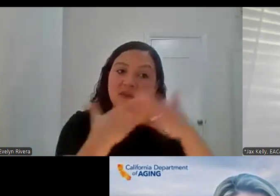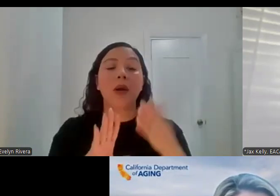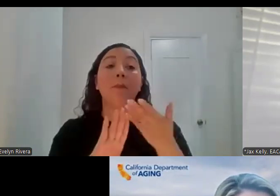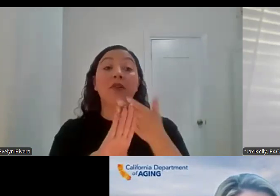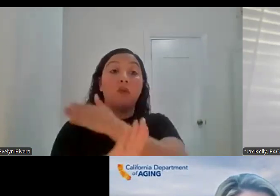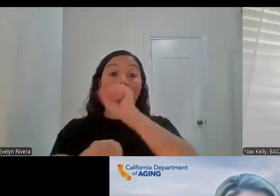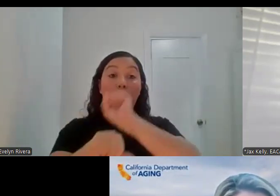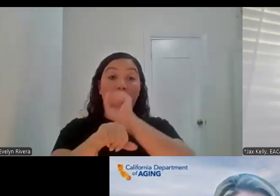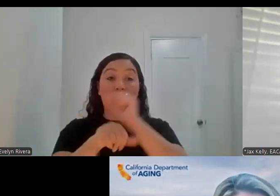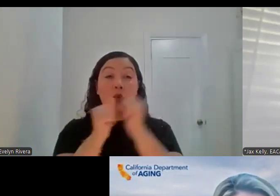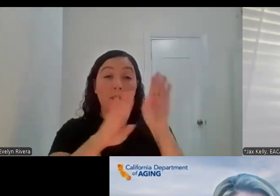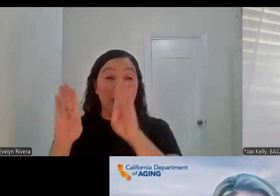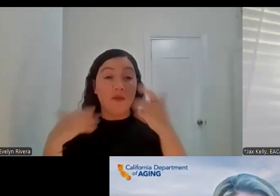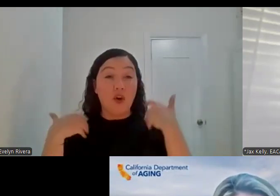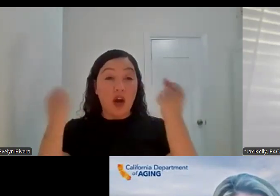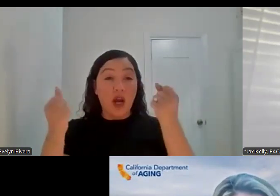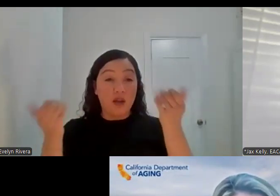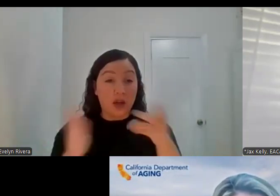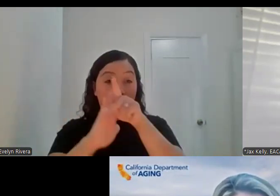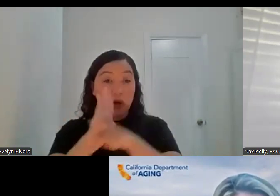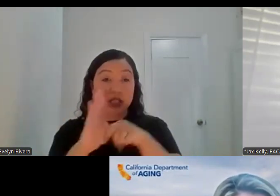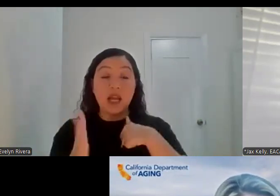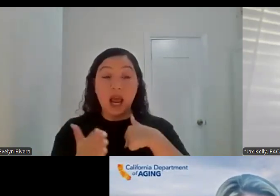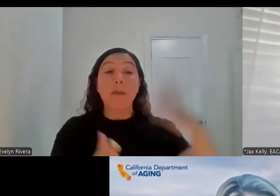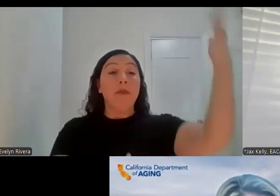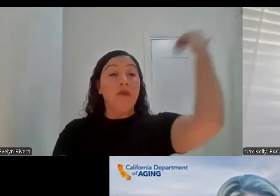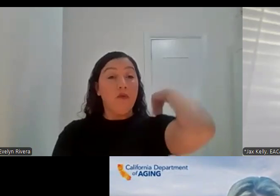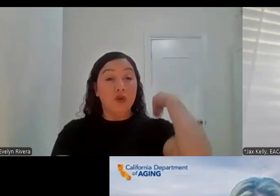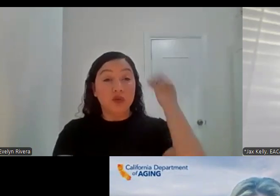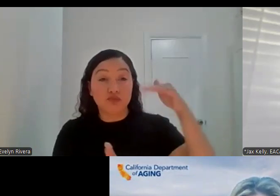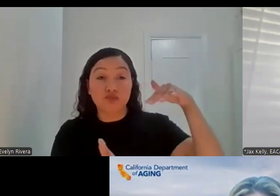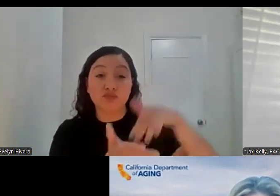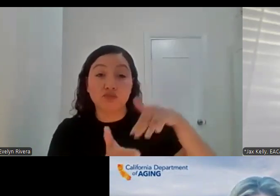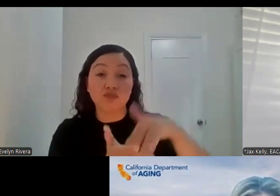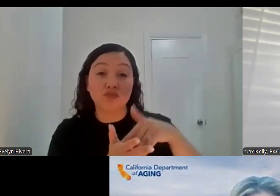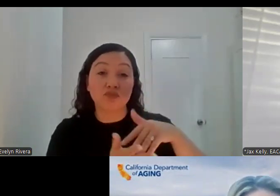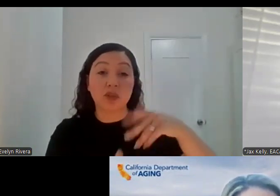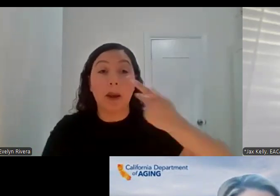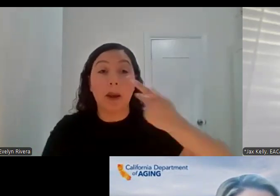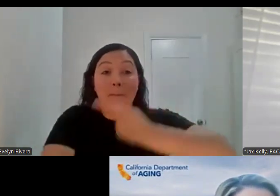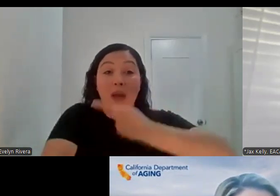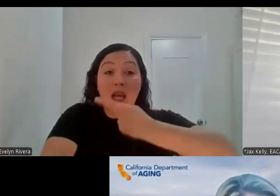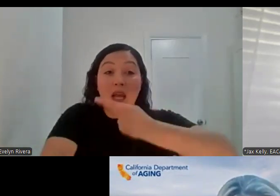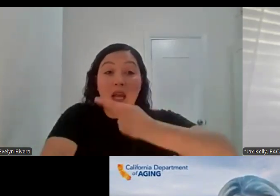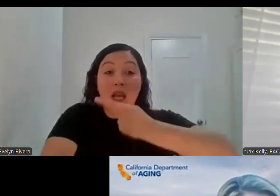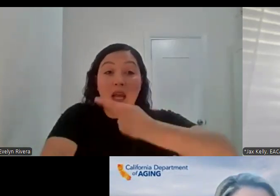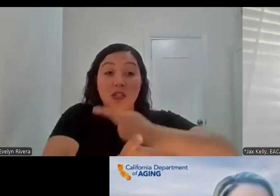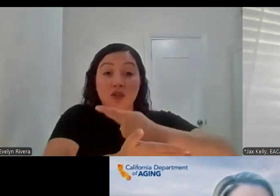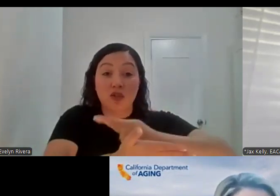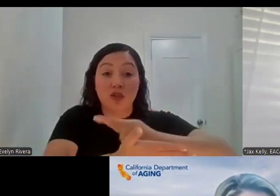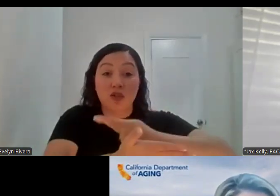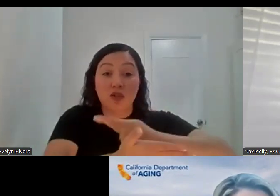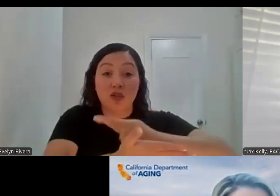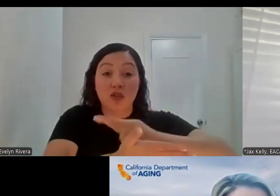policy space, I received my master's in public health, focusing on specific health policies that impact LGBTQ populations